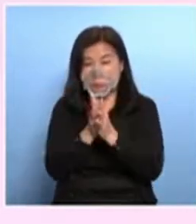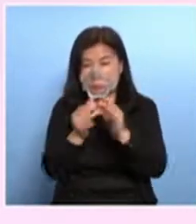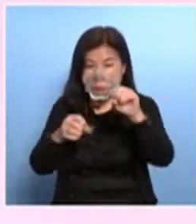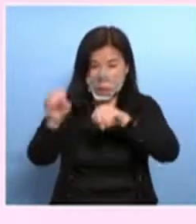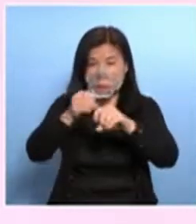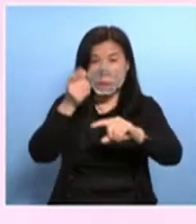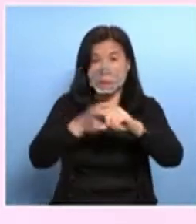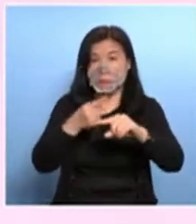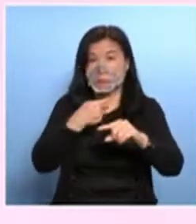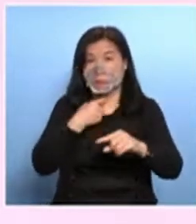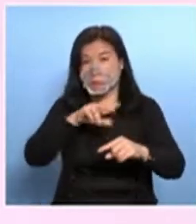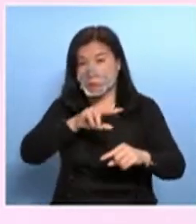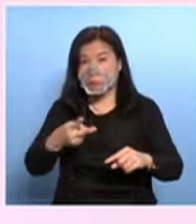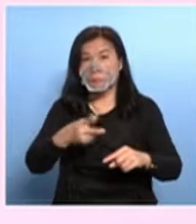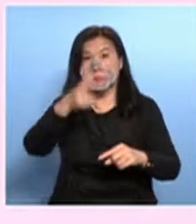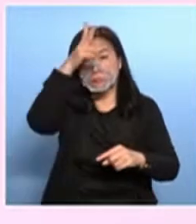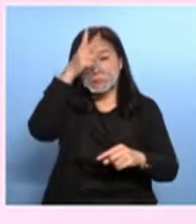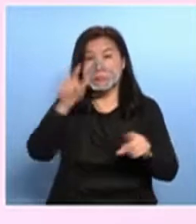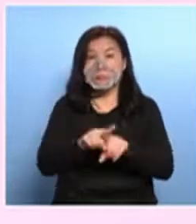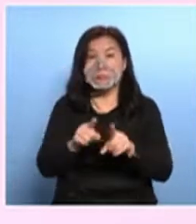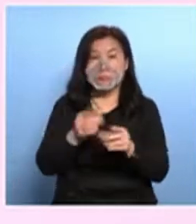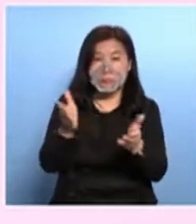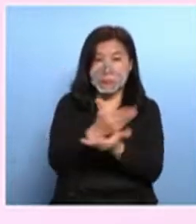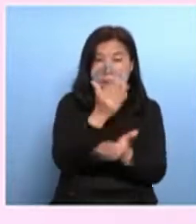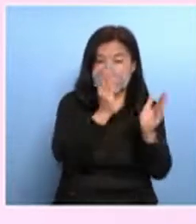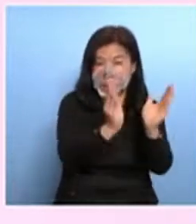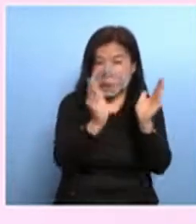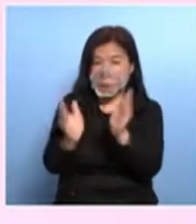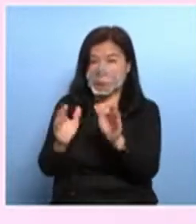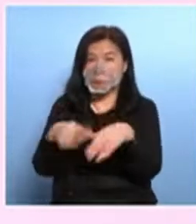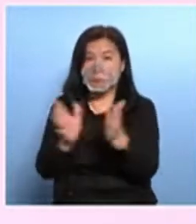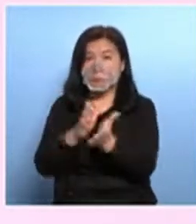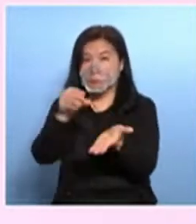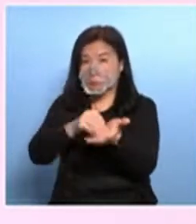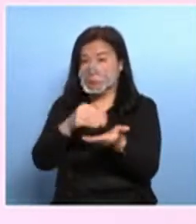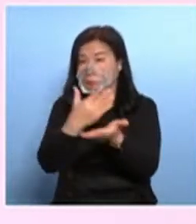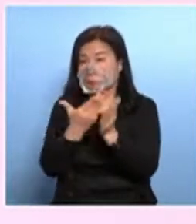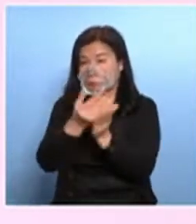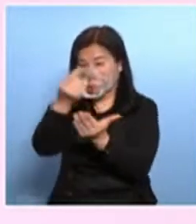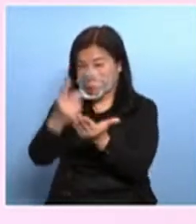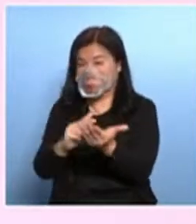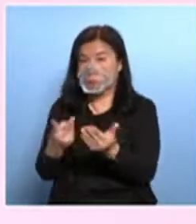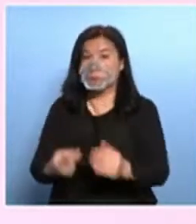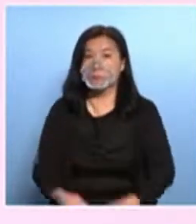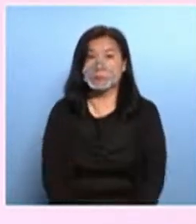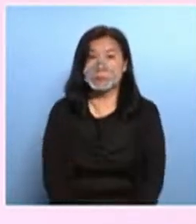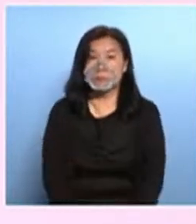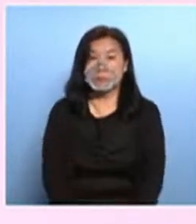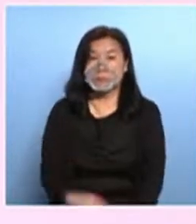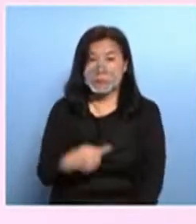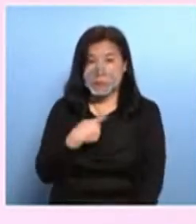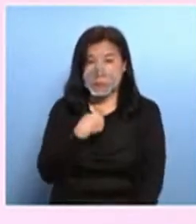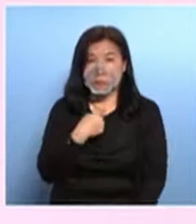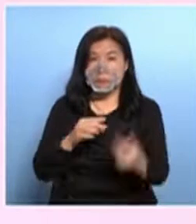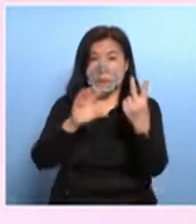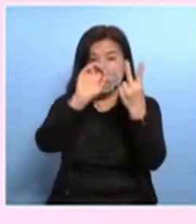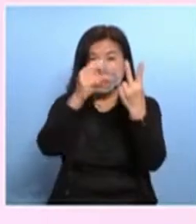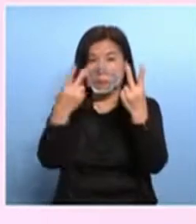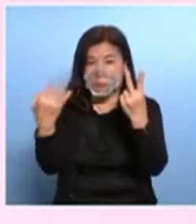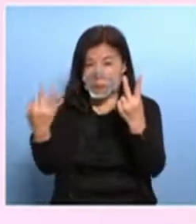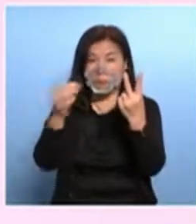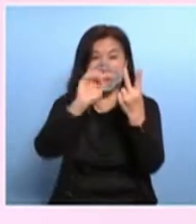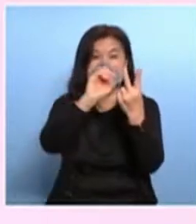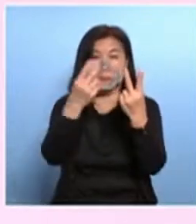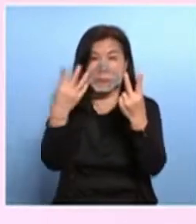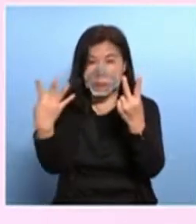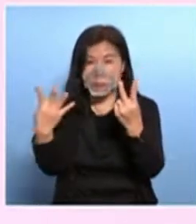on the IT system of the Rating and Valuation Department. The government will implement the above revision proposals in phases. The